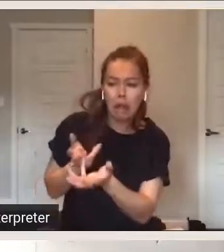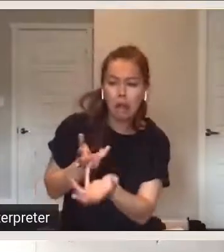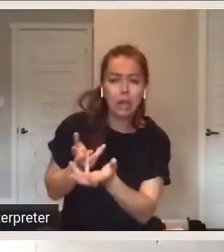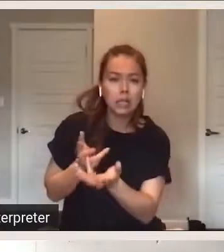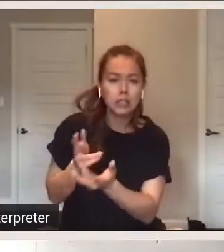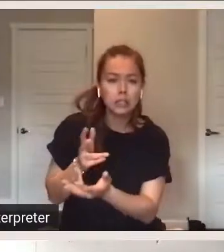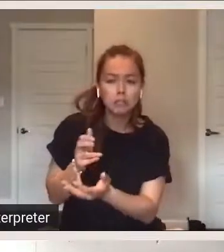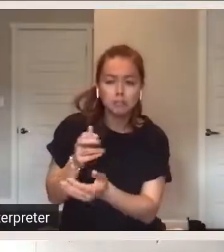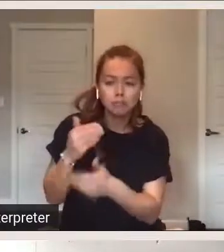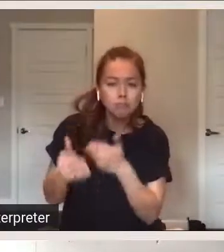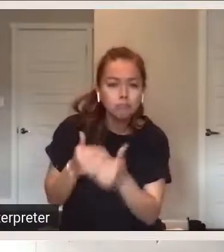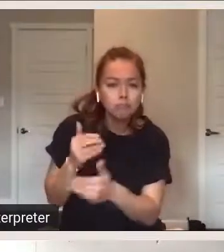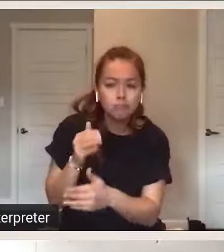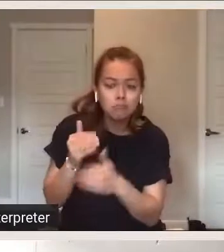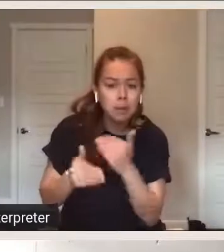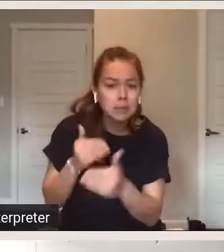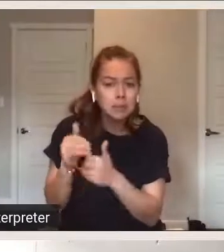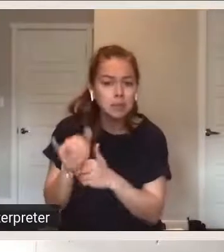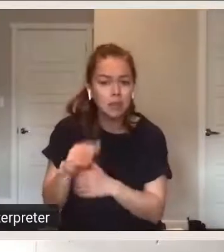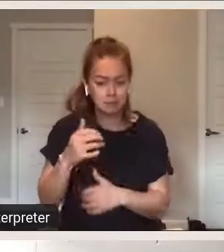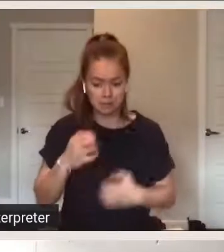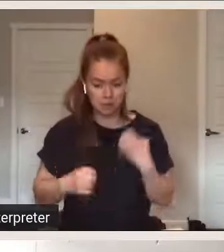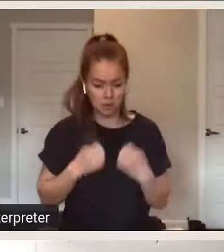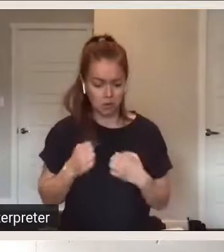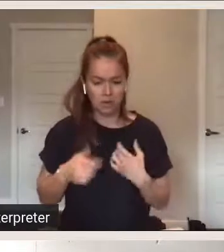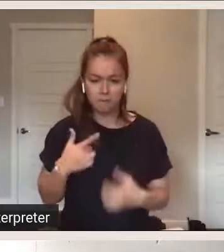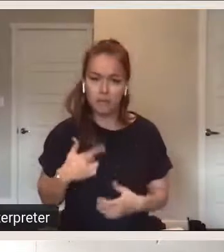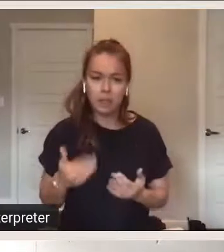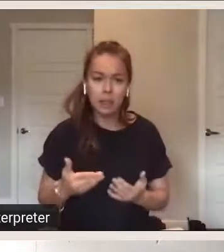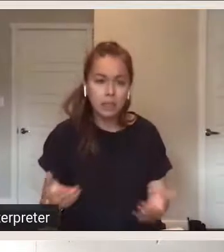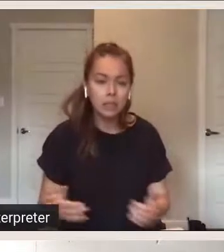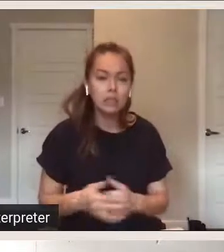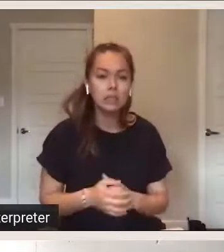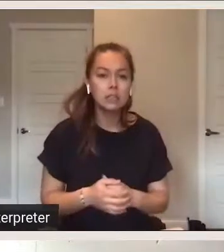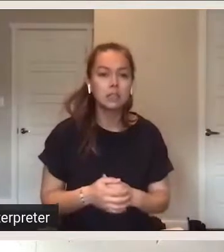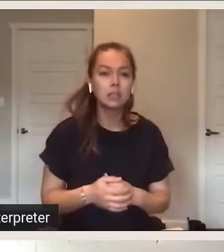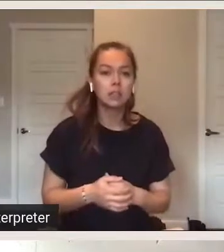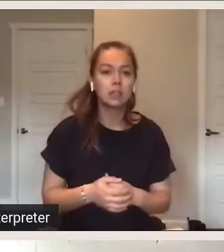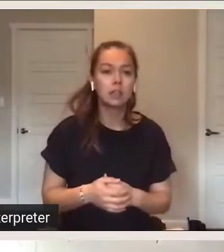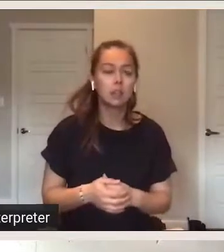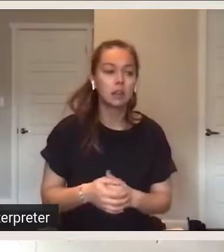to, like, no matter what, just to be there and to kind of